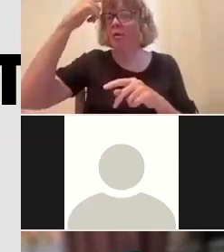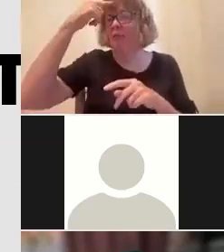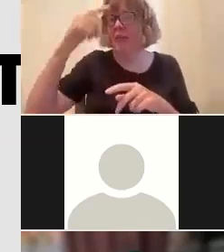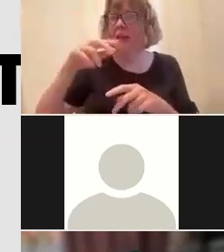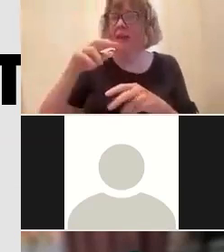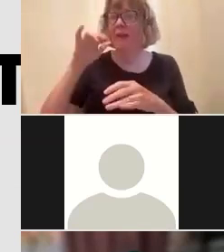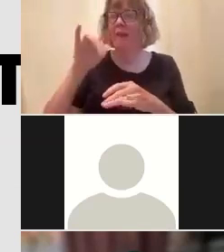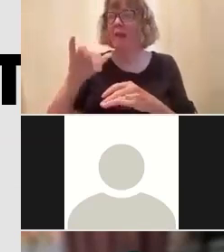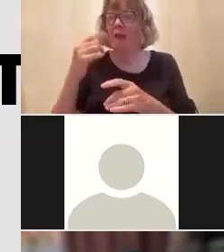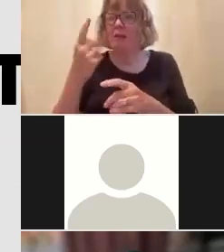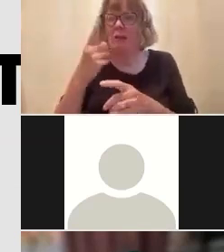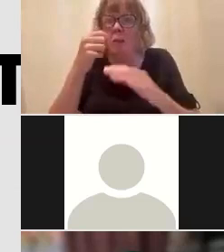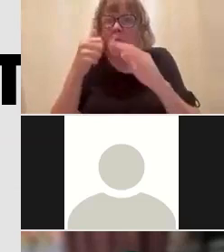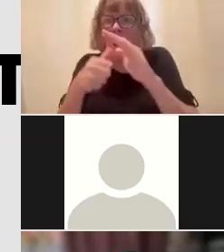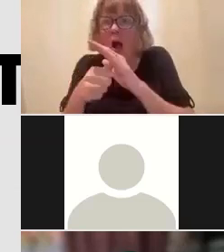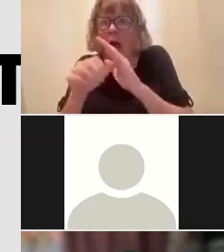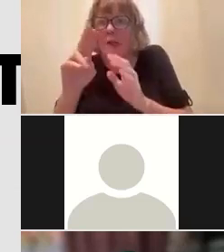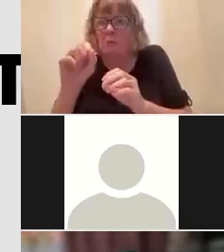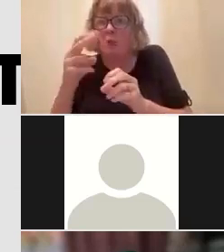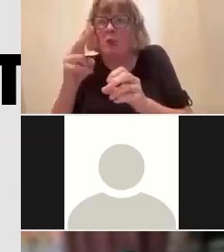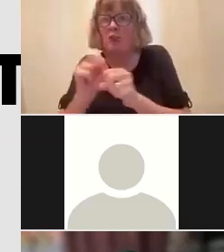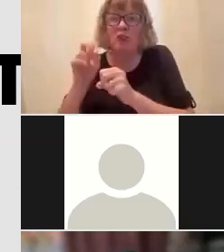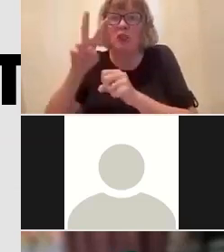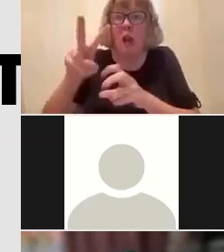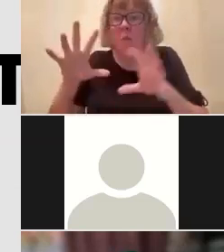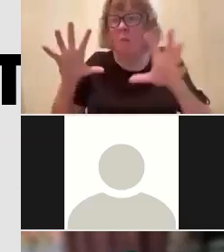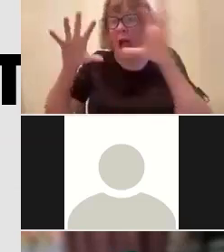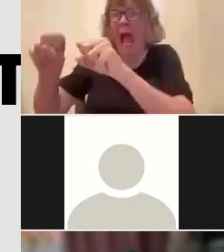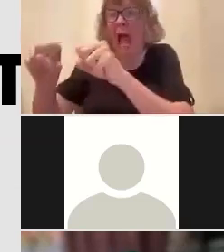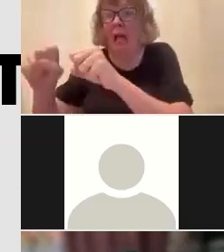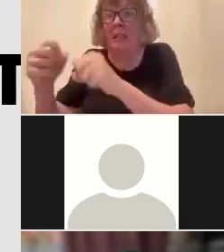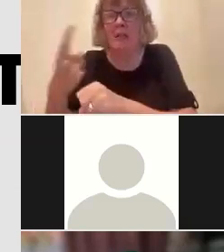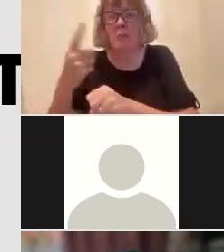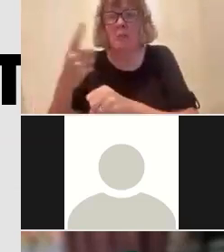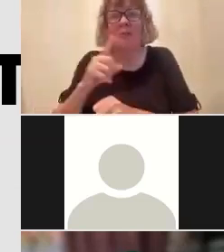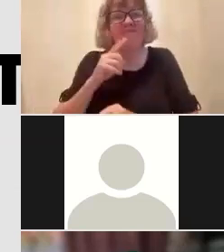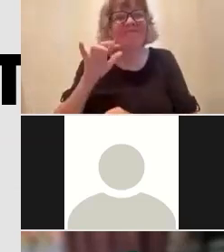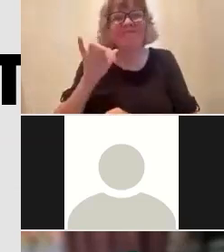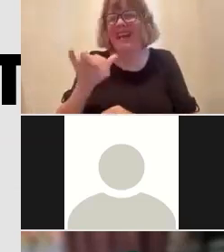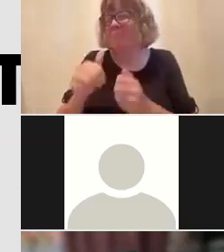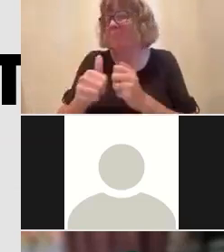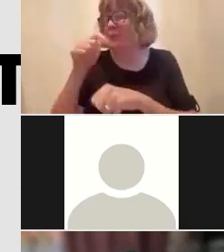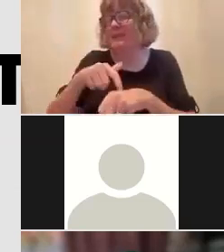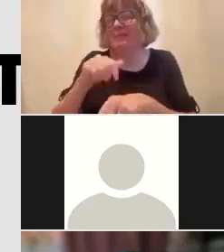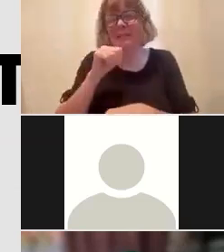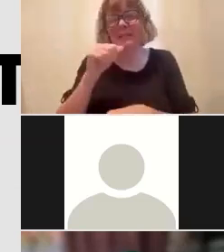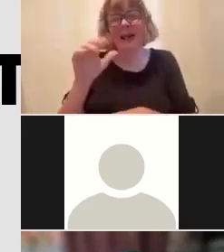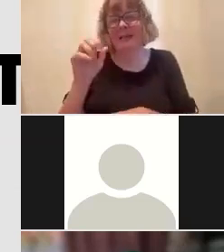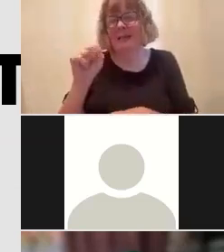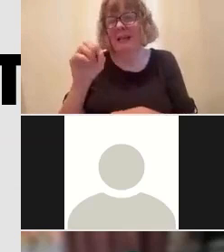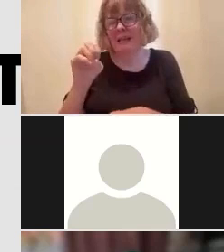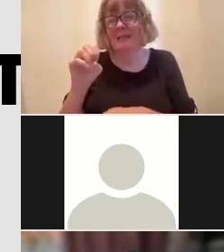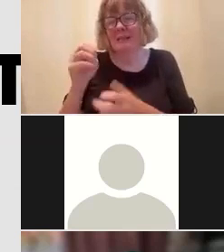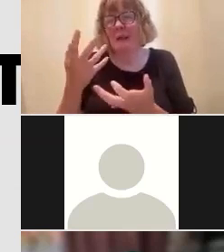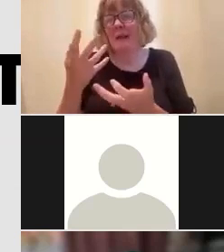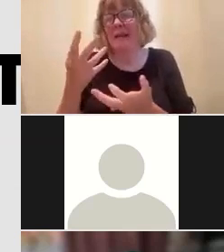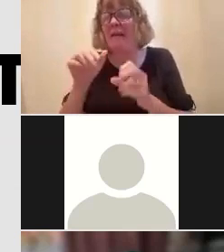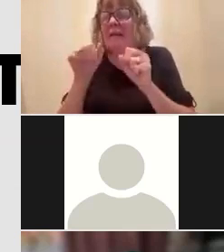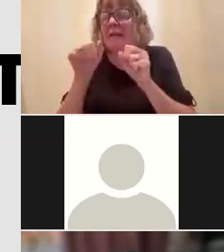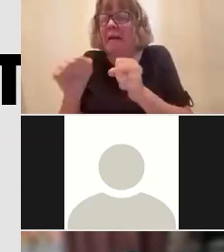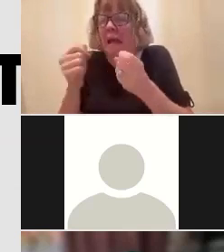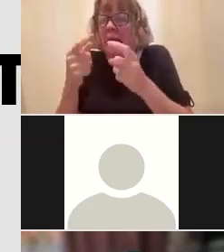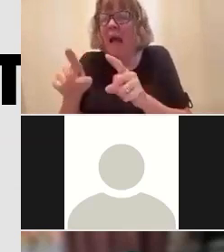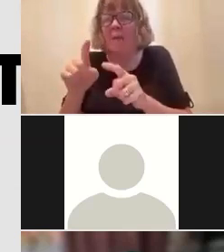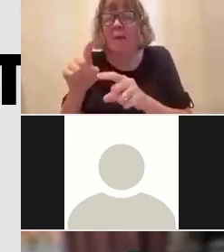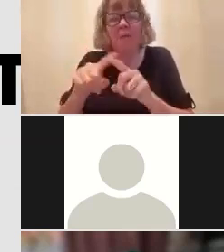bush and jumps out at a stranger. And while that can happen, most of the